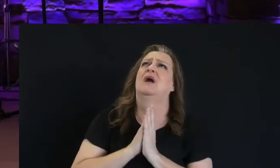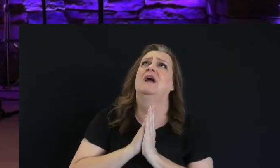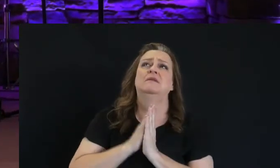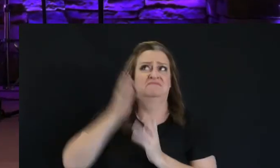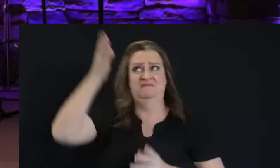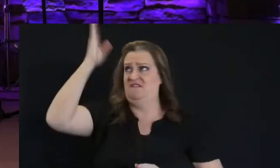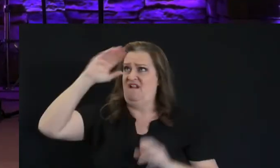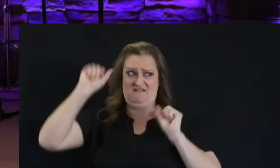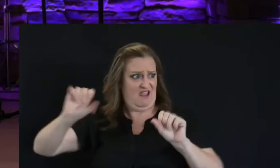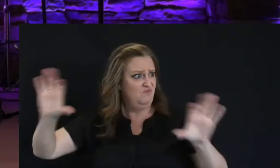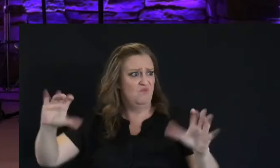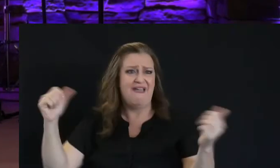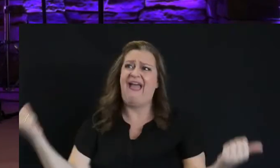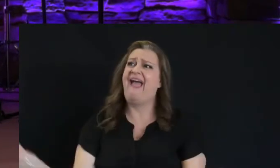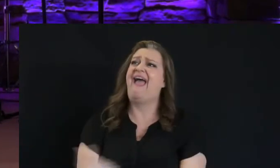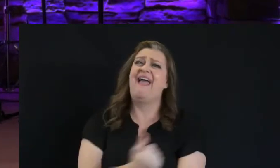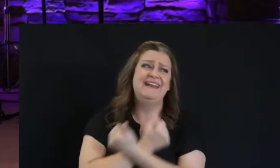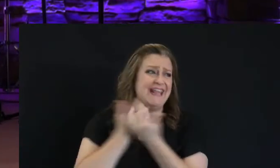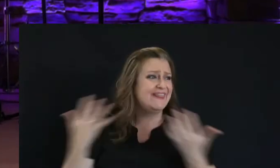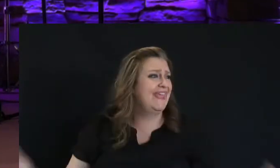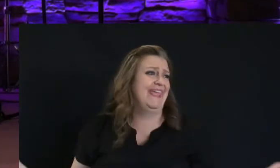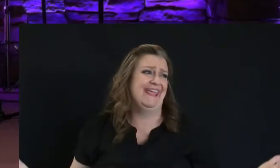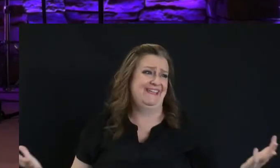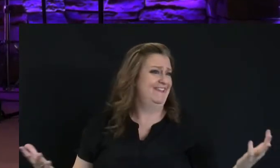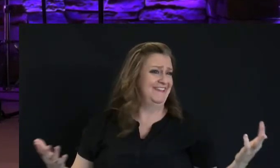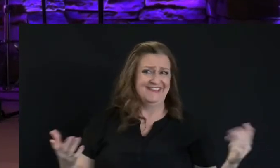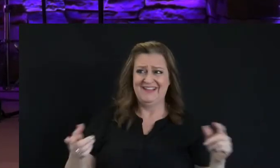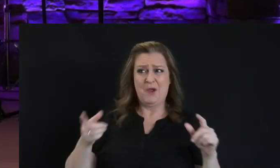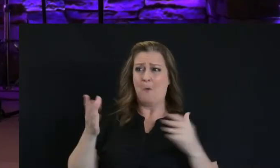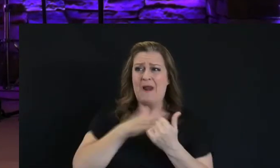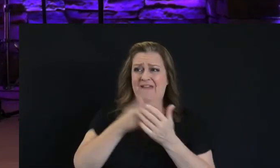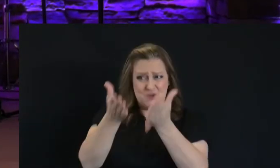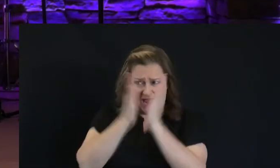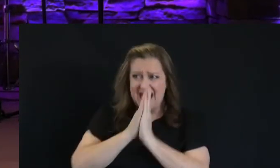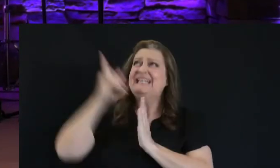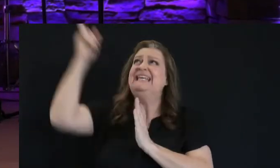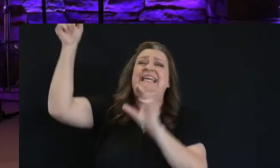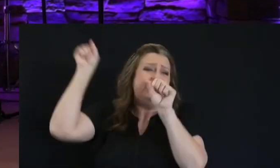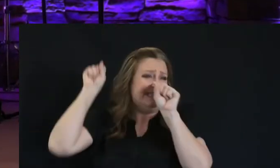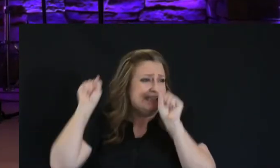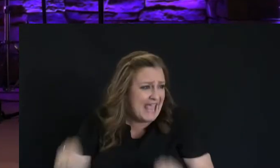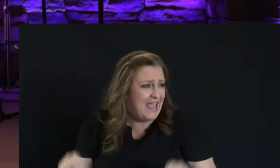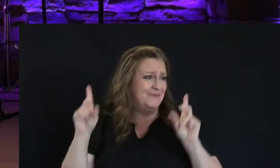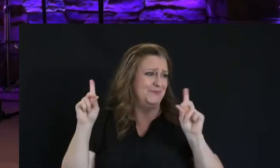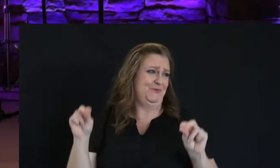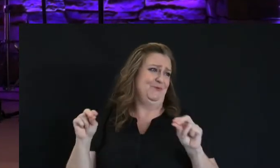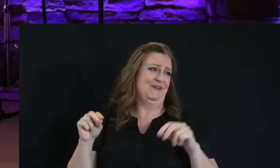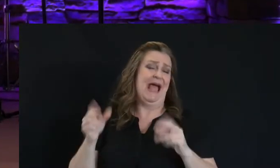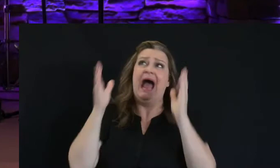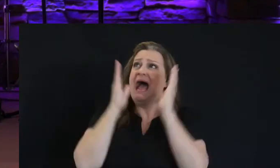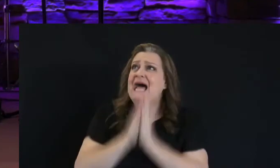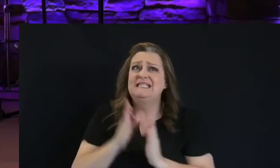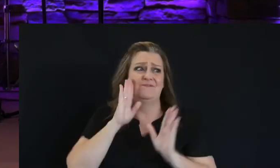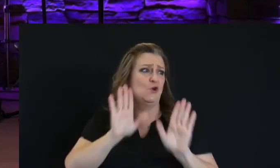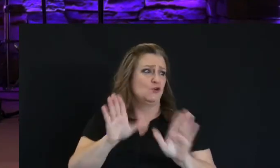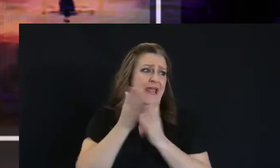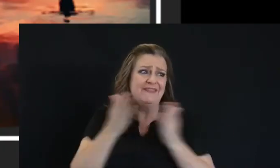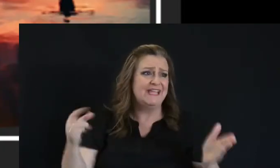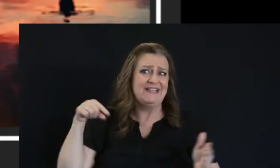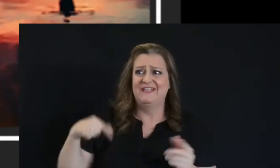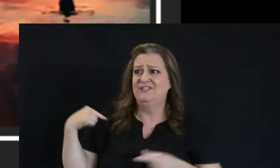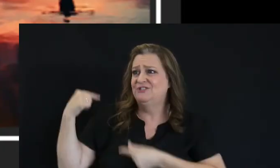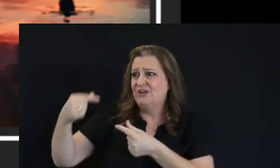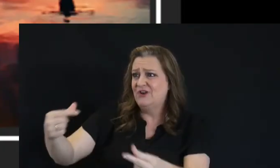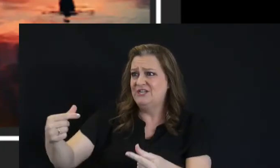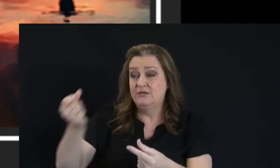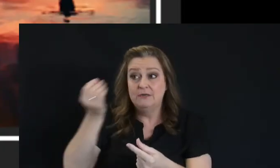anytime he wants. You can't out-ask what God is able to do. Ask him to do great things with you in this generation. By the way, it was